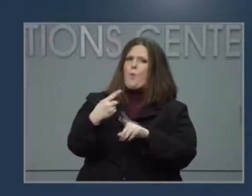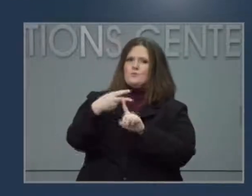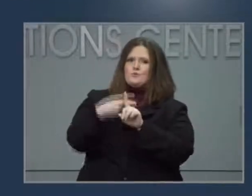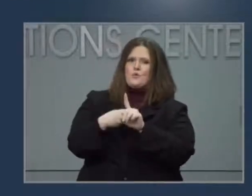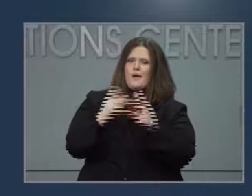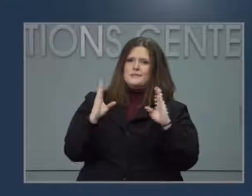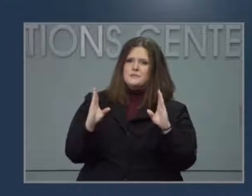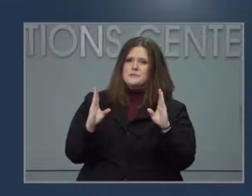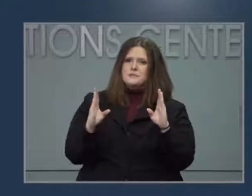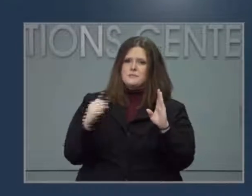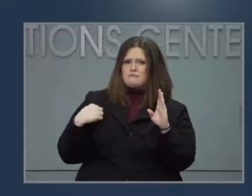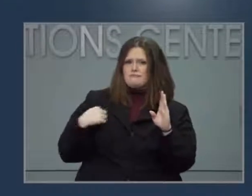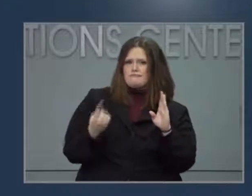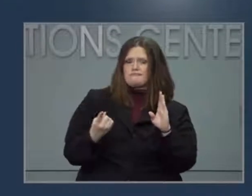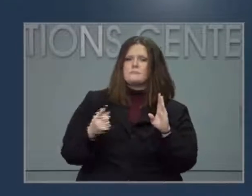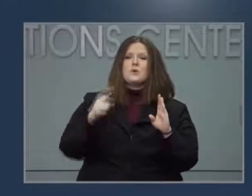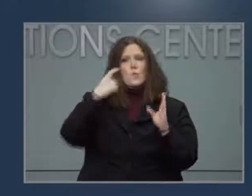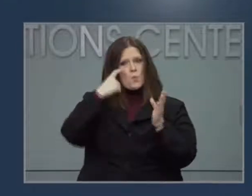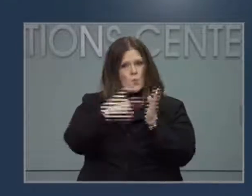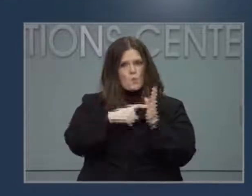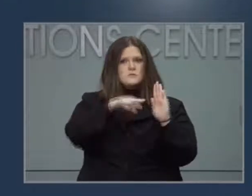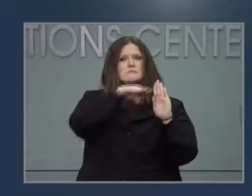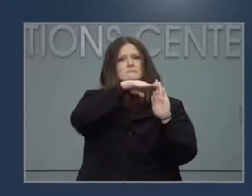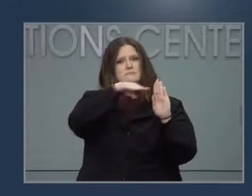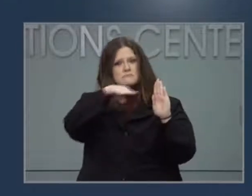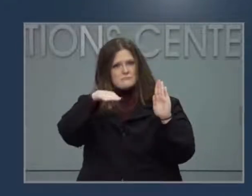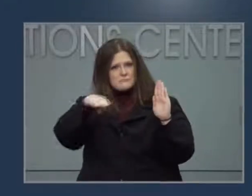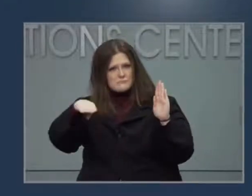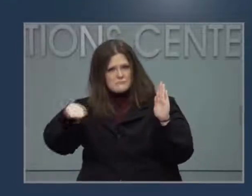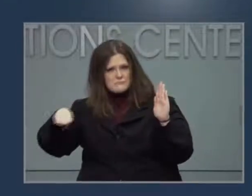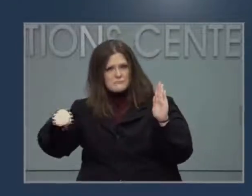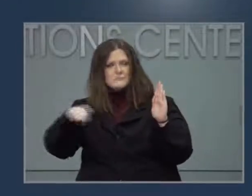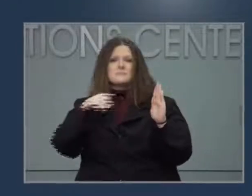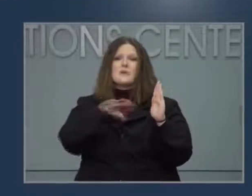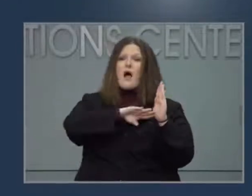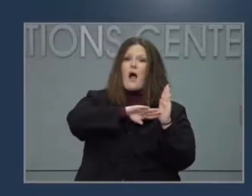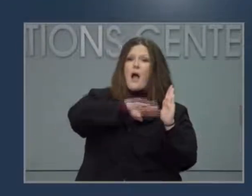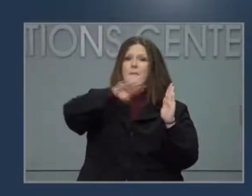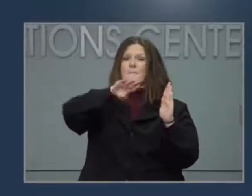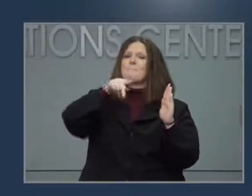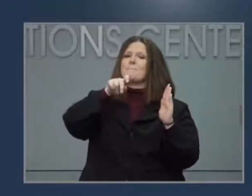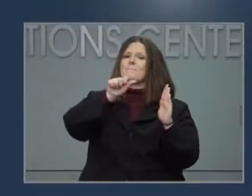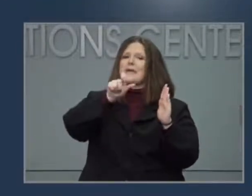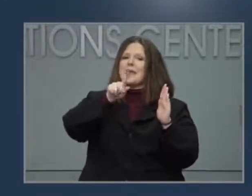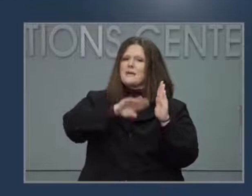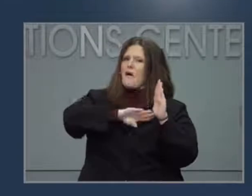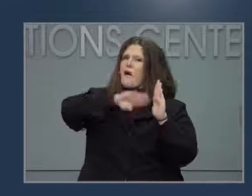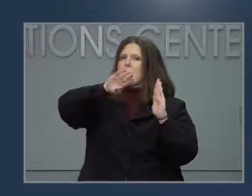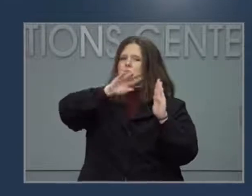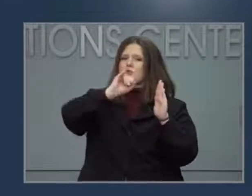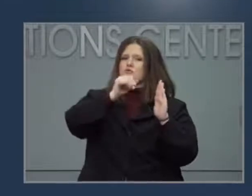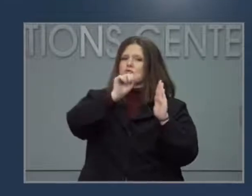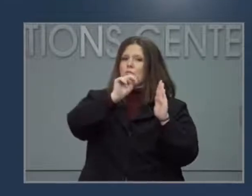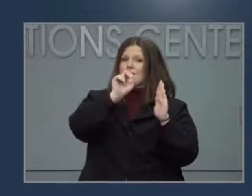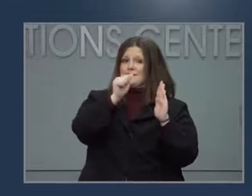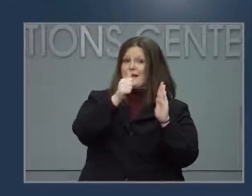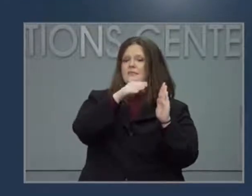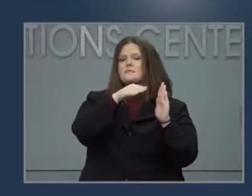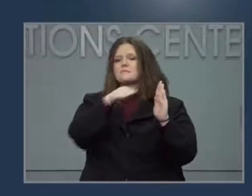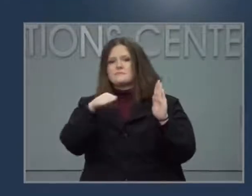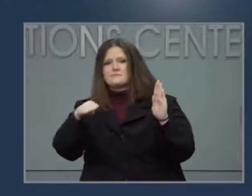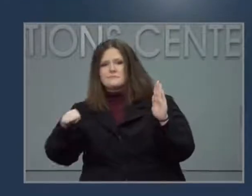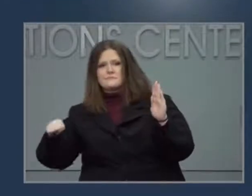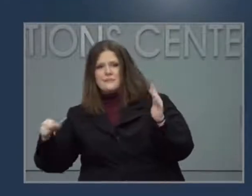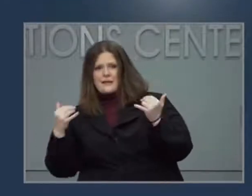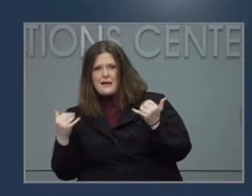can see that cases have been declining since their peak on January the 10th. Next, we look at the percent